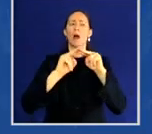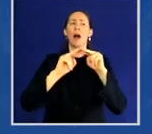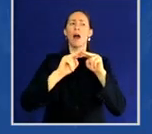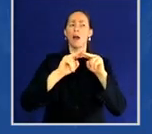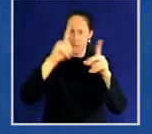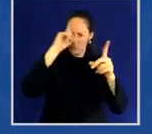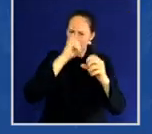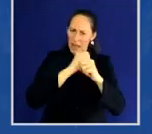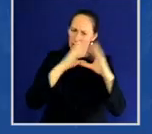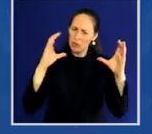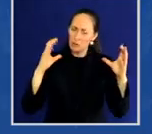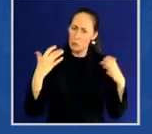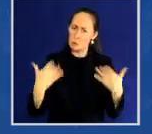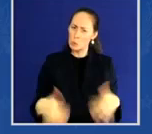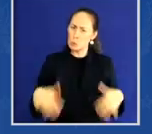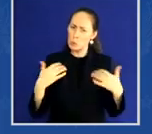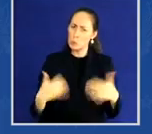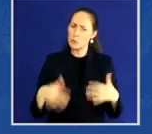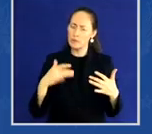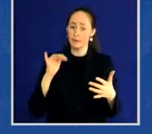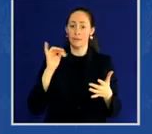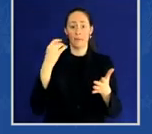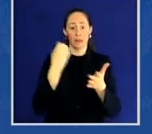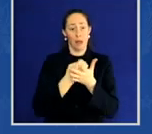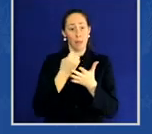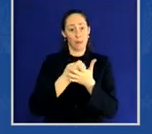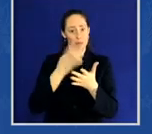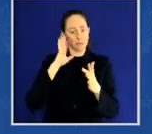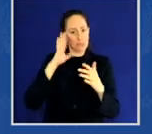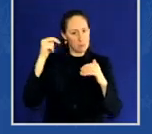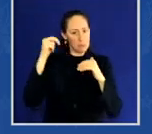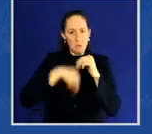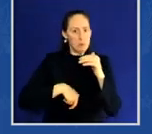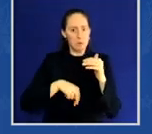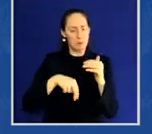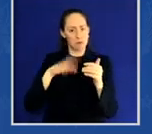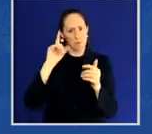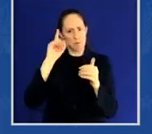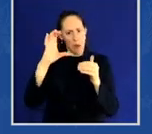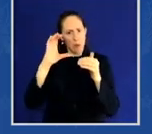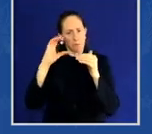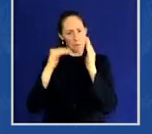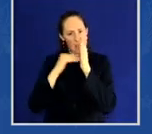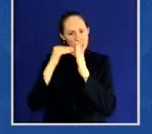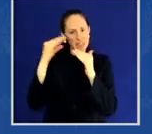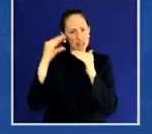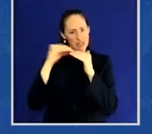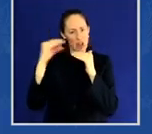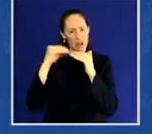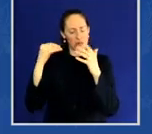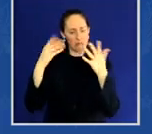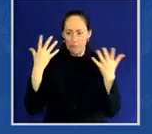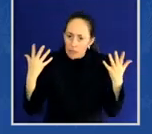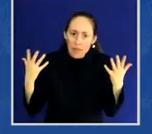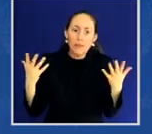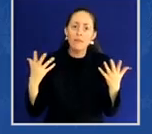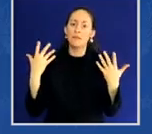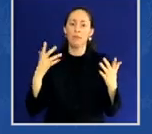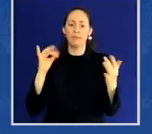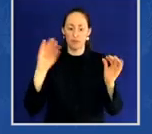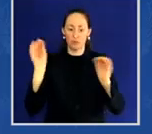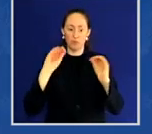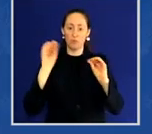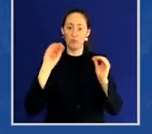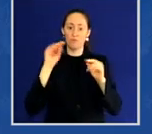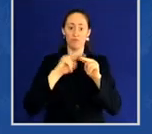would cost the economy $100 million. If you shut down all passenger service on Amtrak's